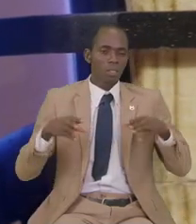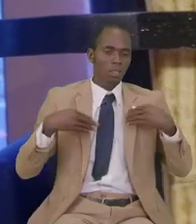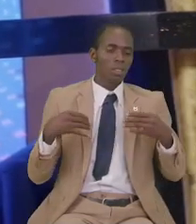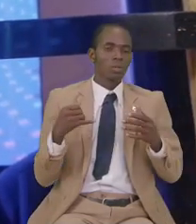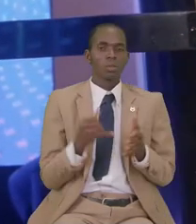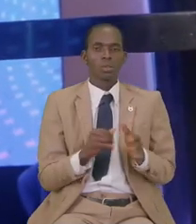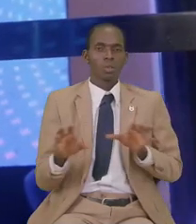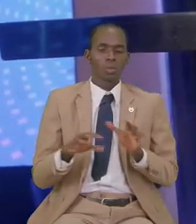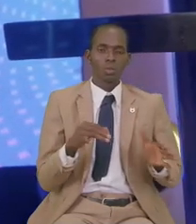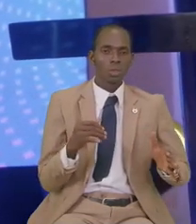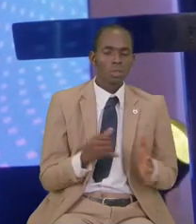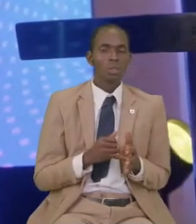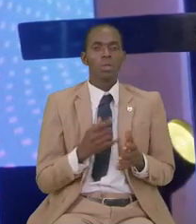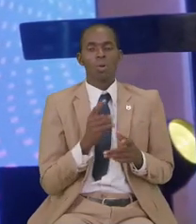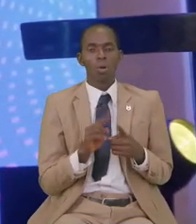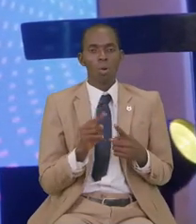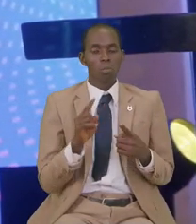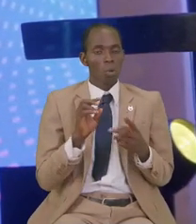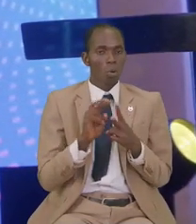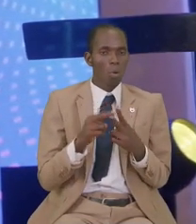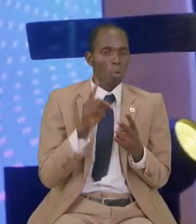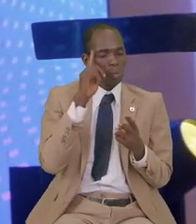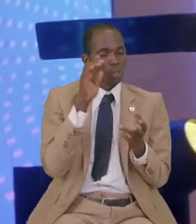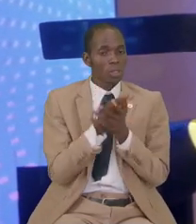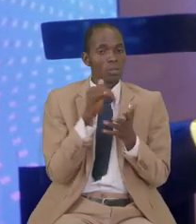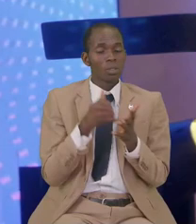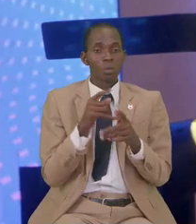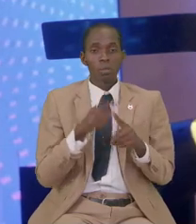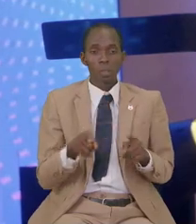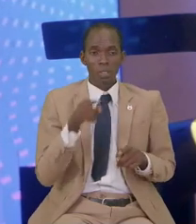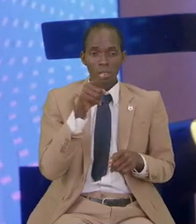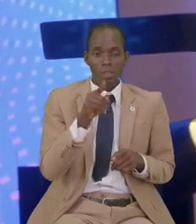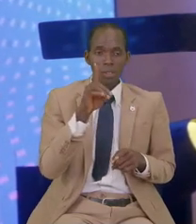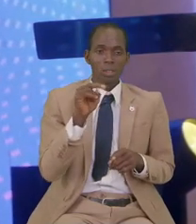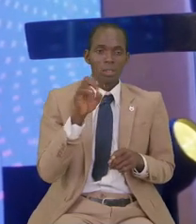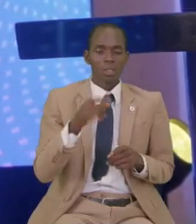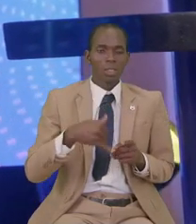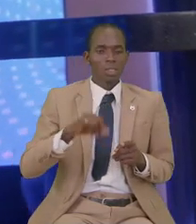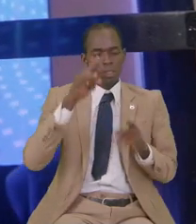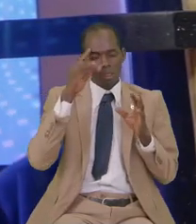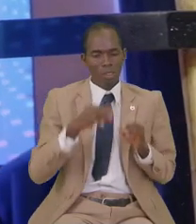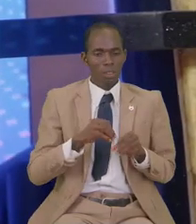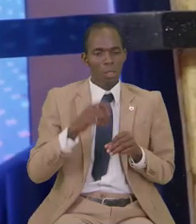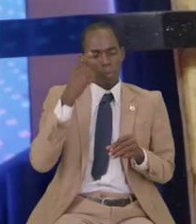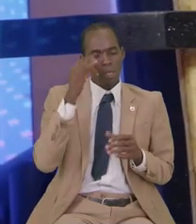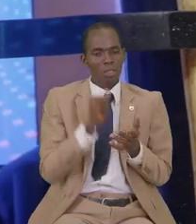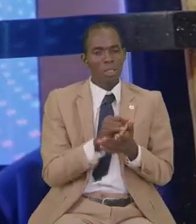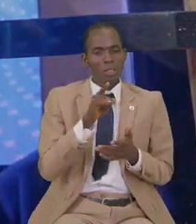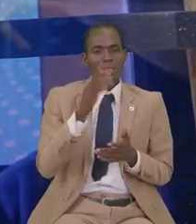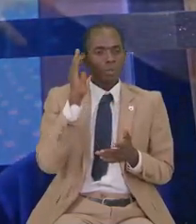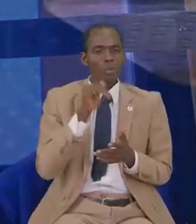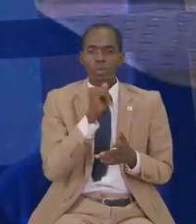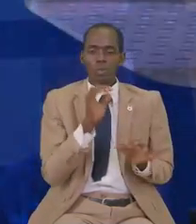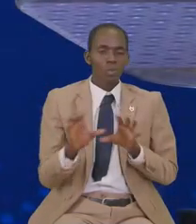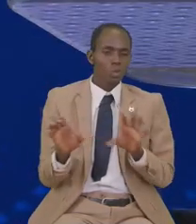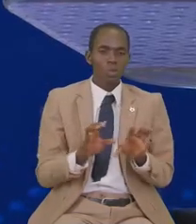or affirm it or confirm it. He, Daniel, still made up his mind. He was not going to have anything